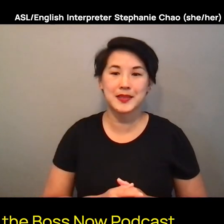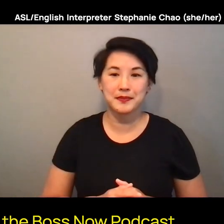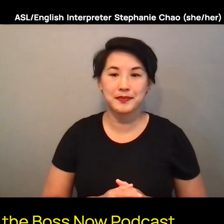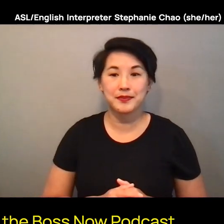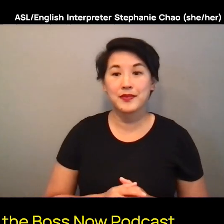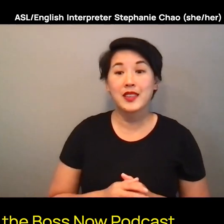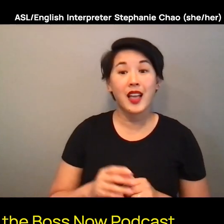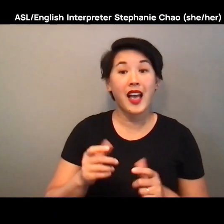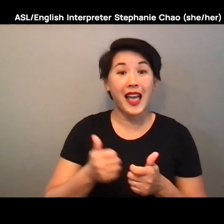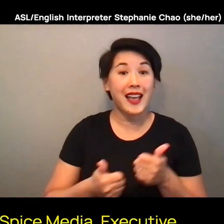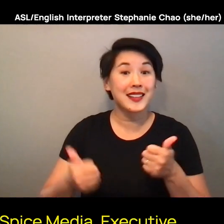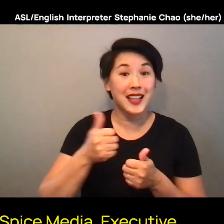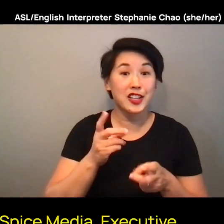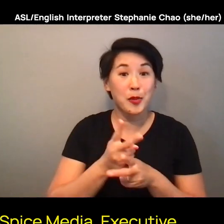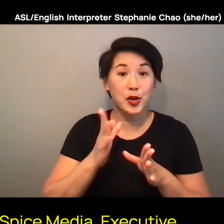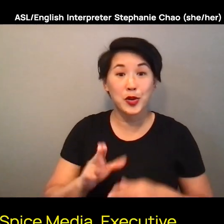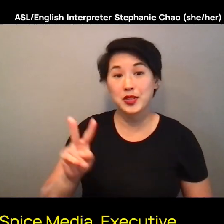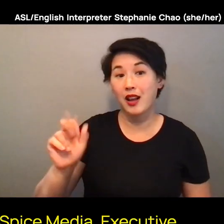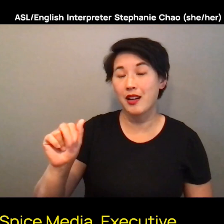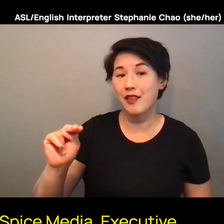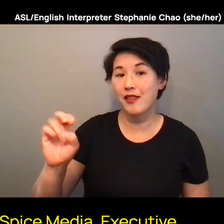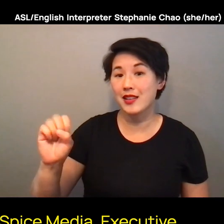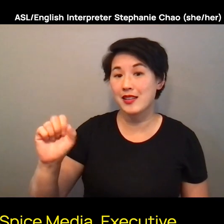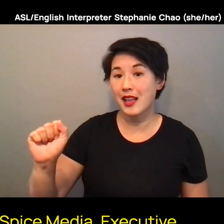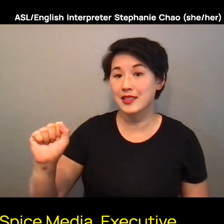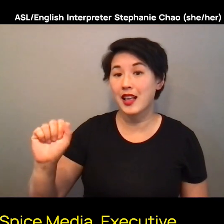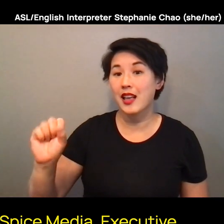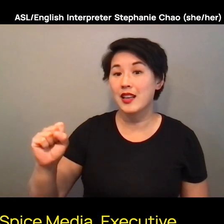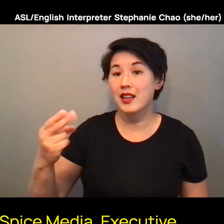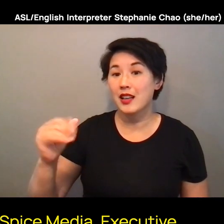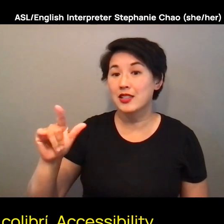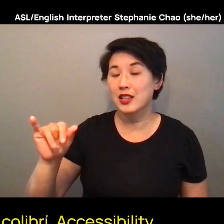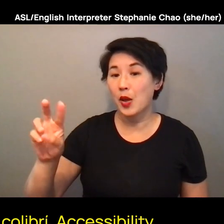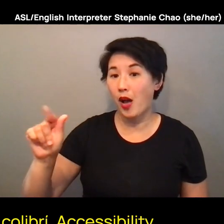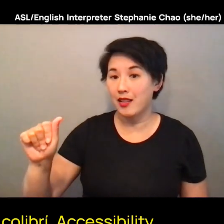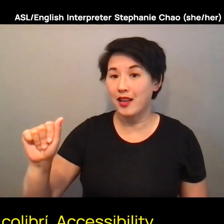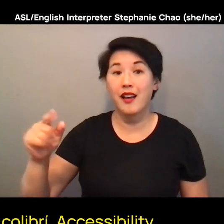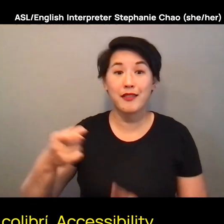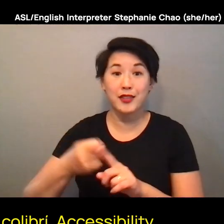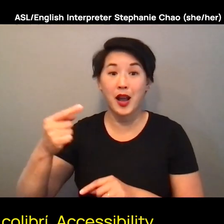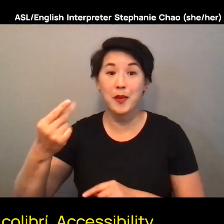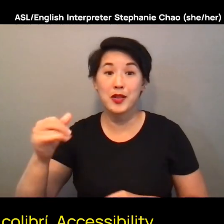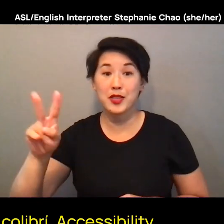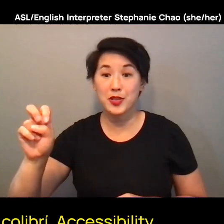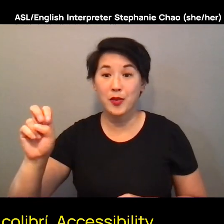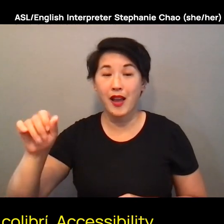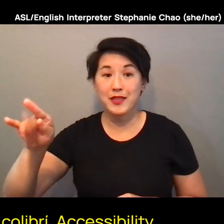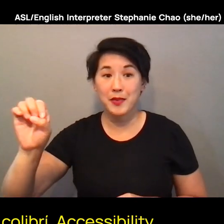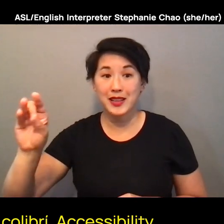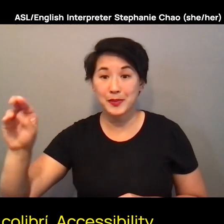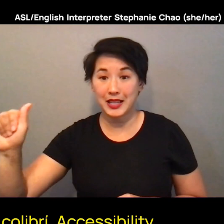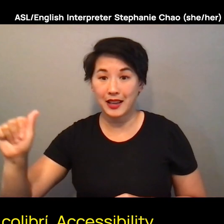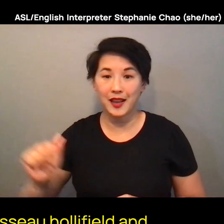Now podcast. Vanessa Shilawala of Thrive Spice Media, executive producer. Melissa Kelly